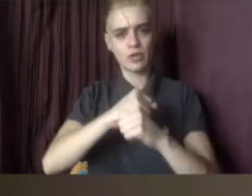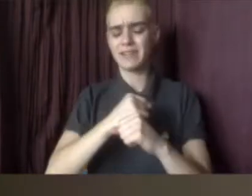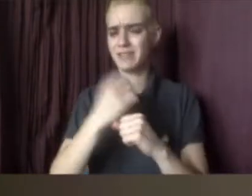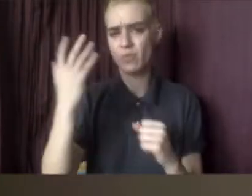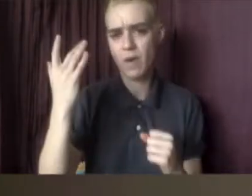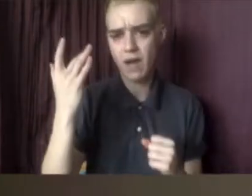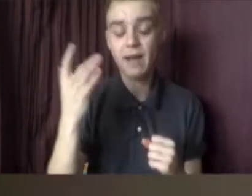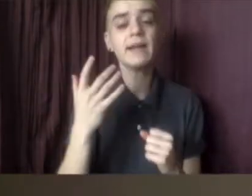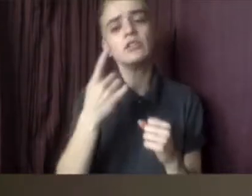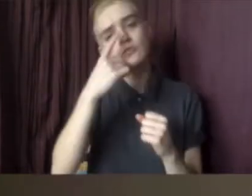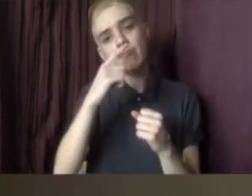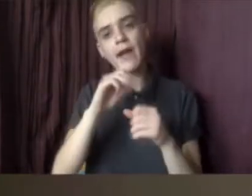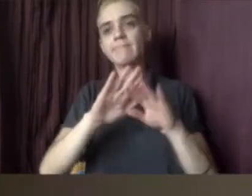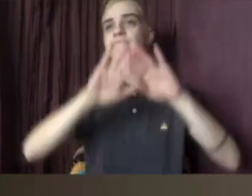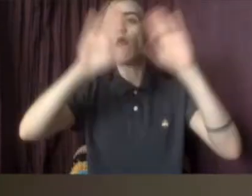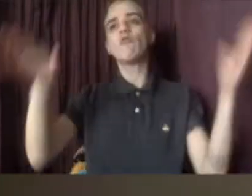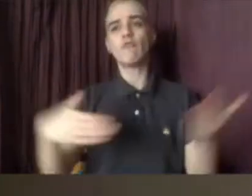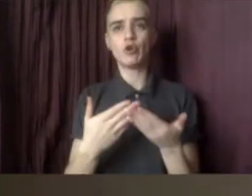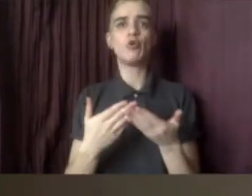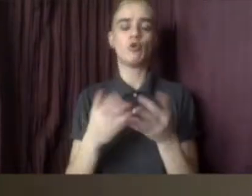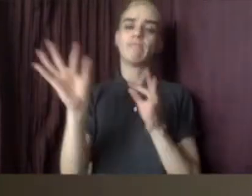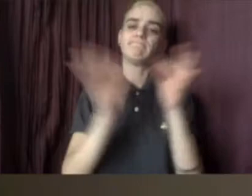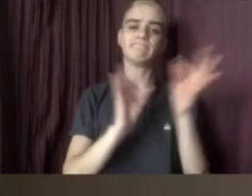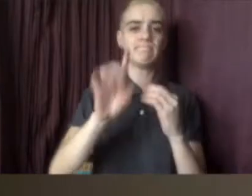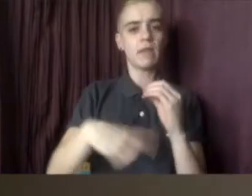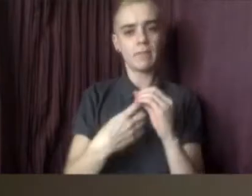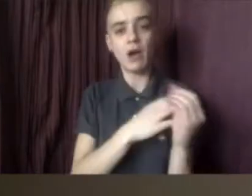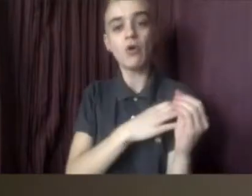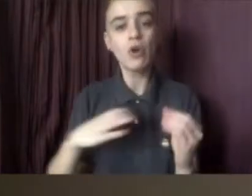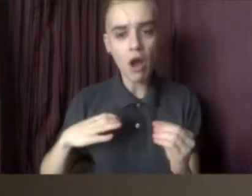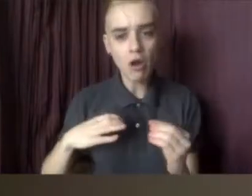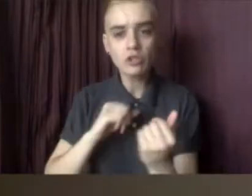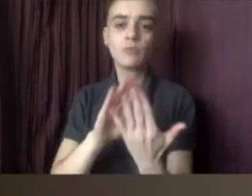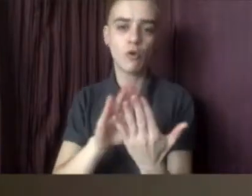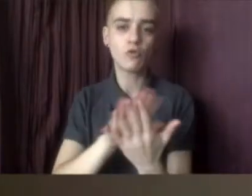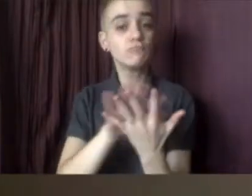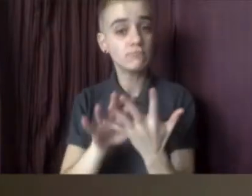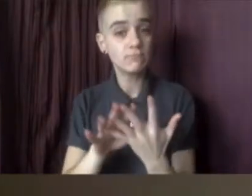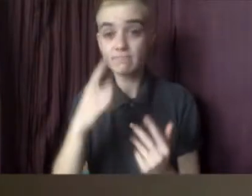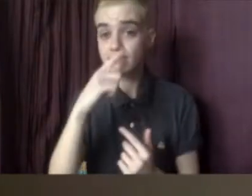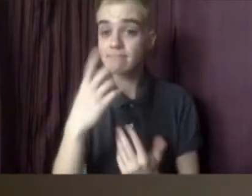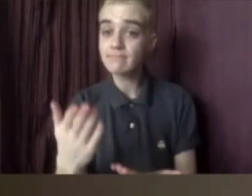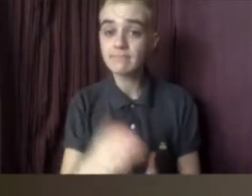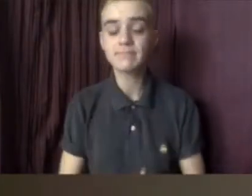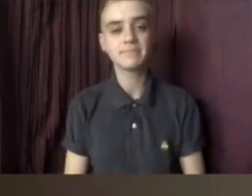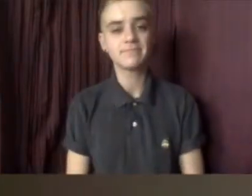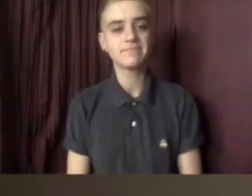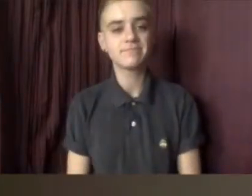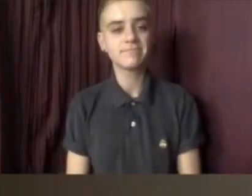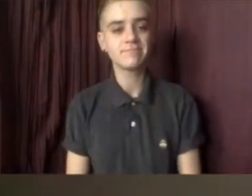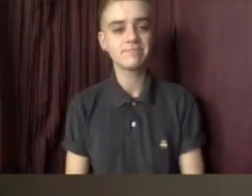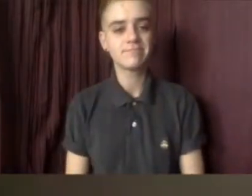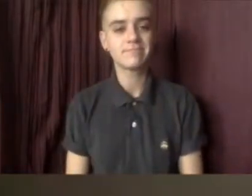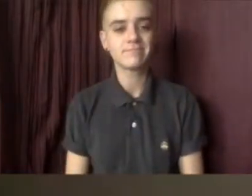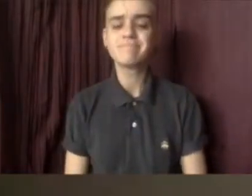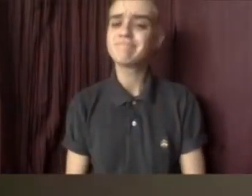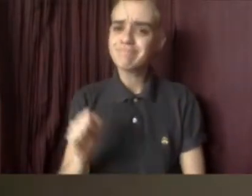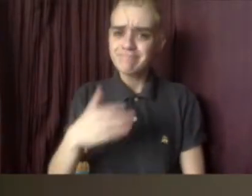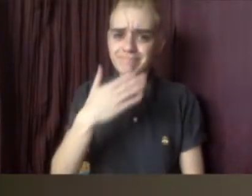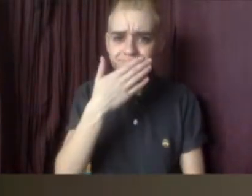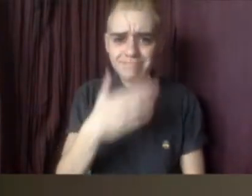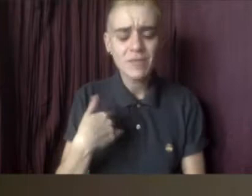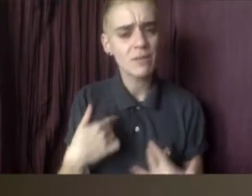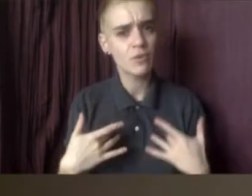It's amazing. So I wanted to start out giving just a little context as the sort of first speaker in the